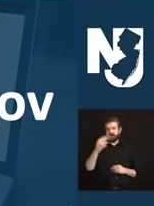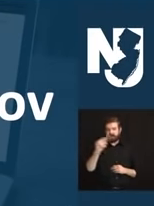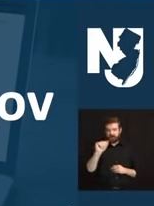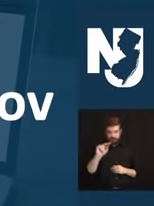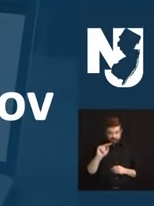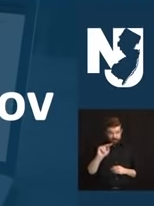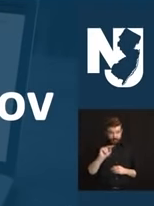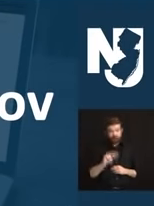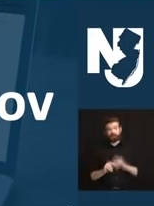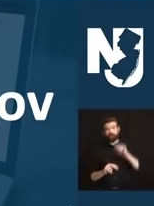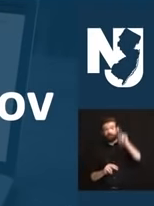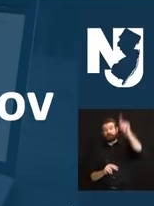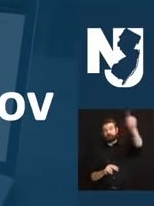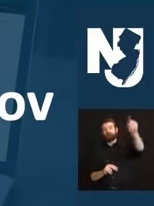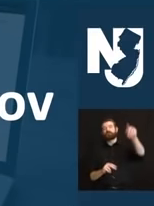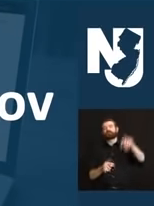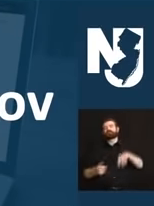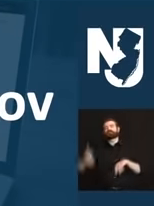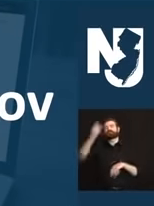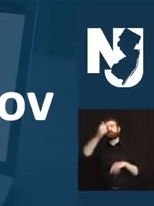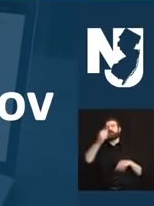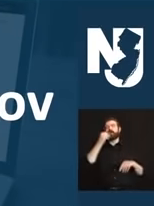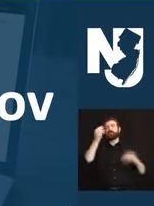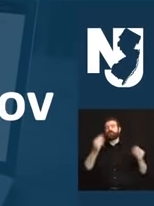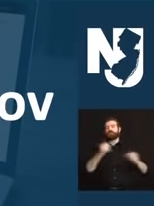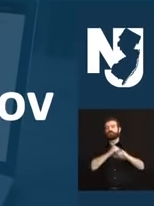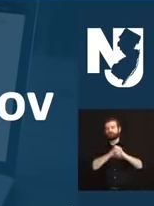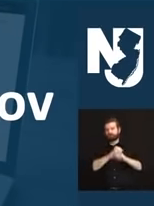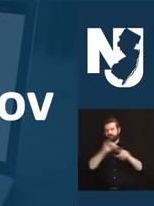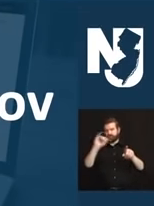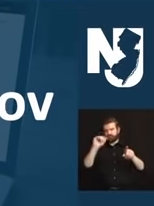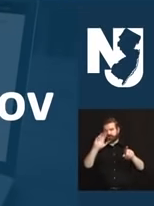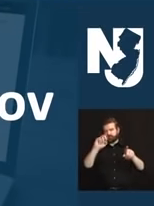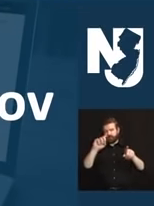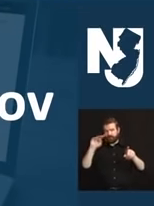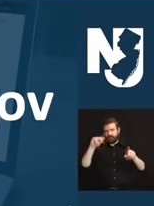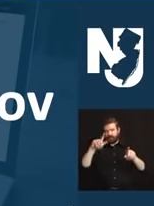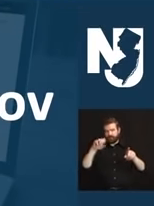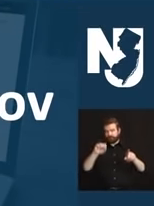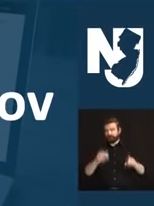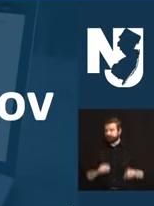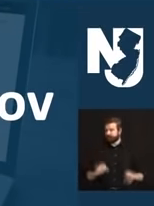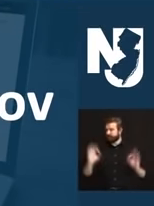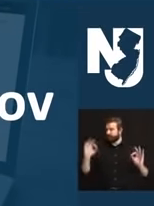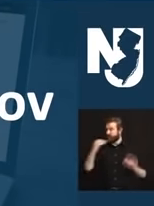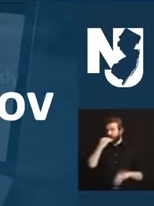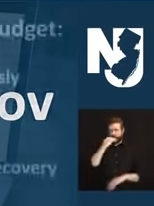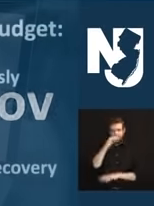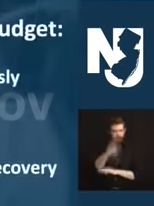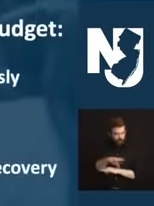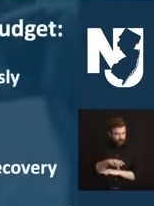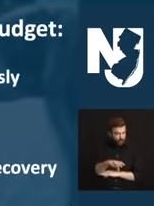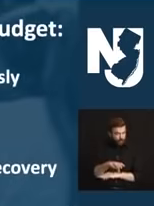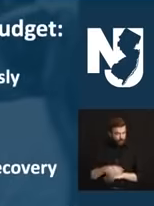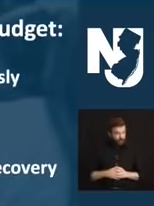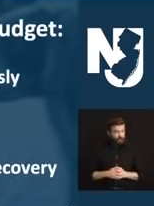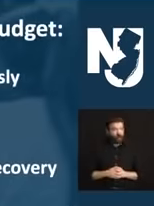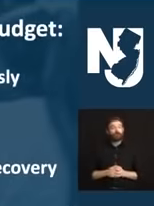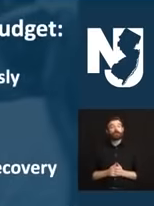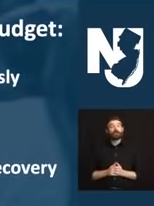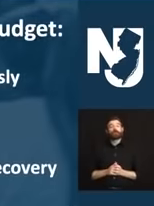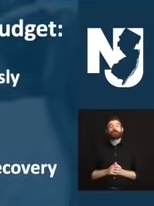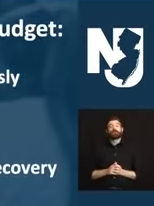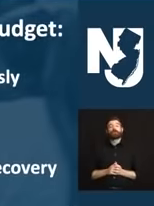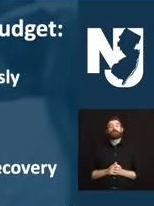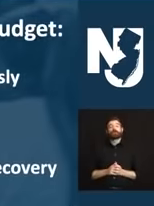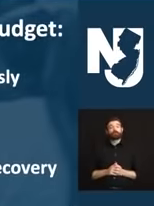Office of Homeland Security and Preparedness, is with us. Good afternoon. Earlier today, I signed